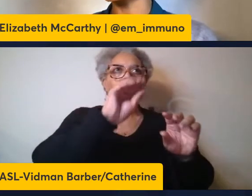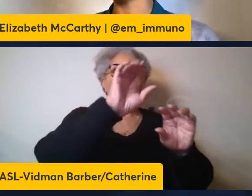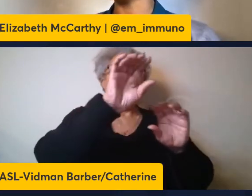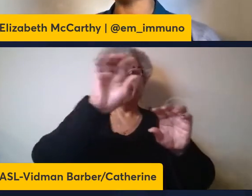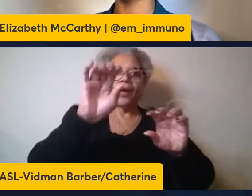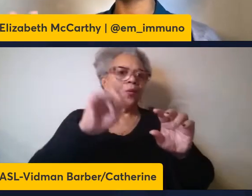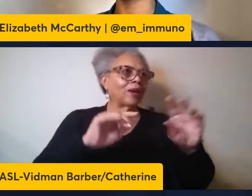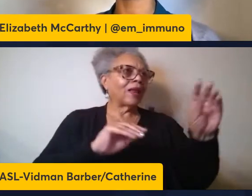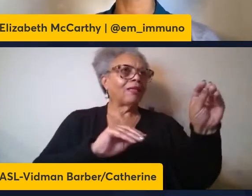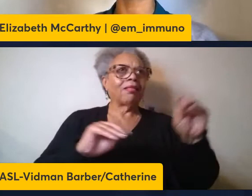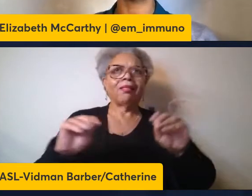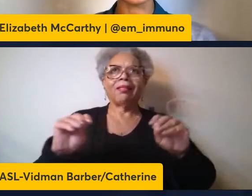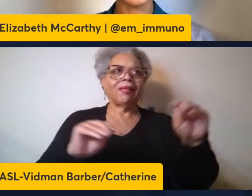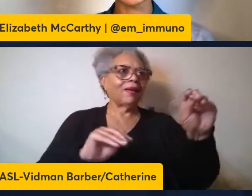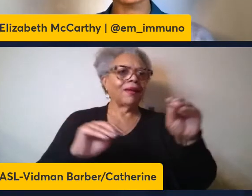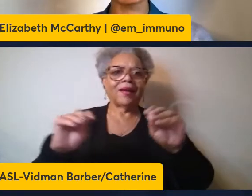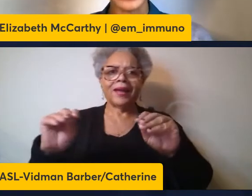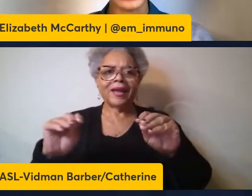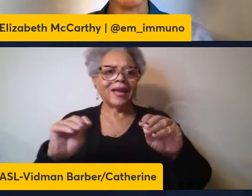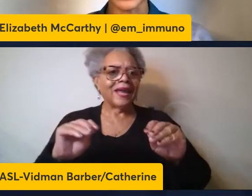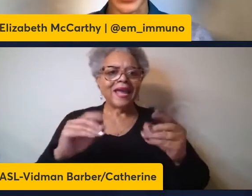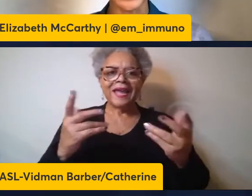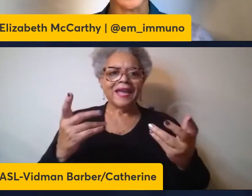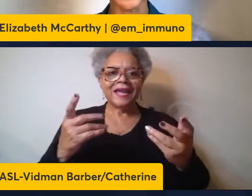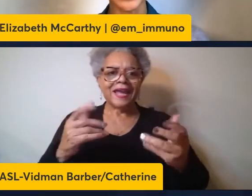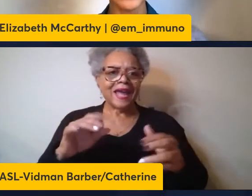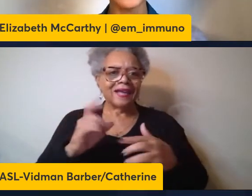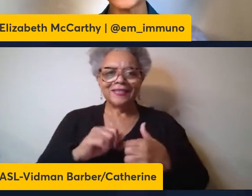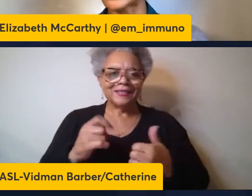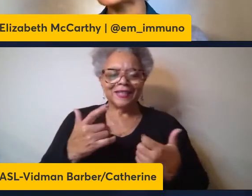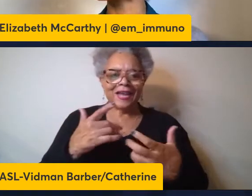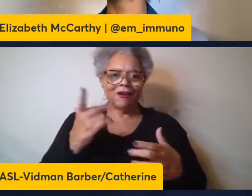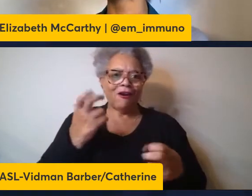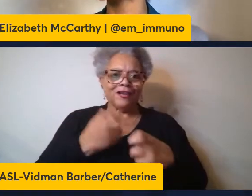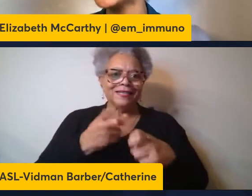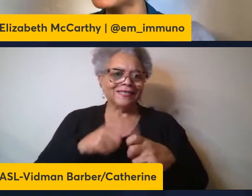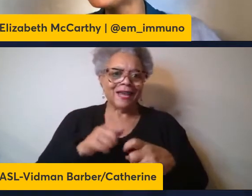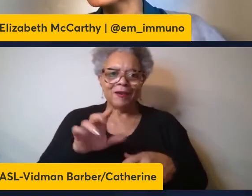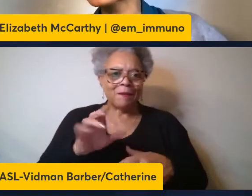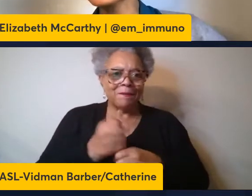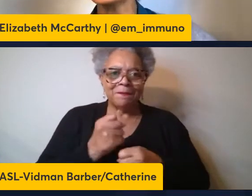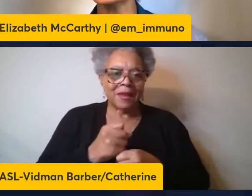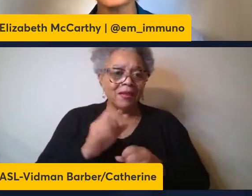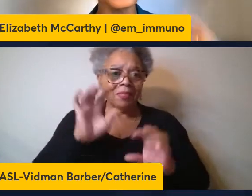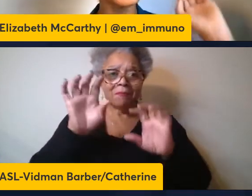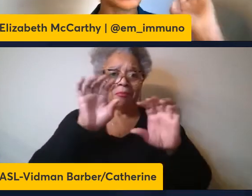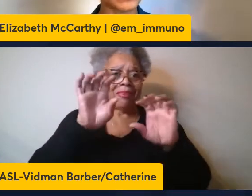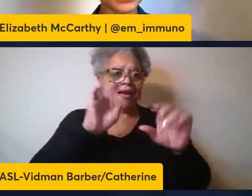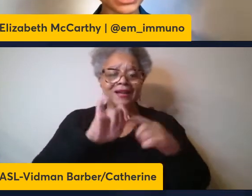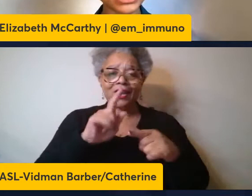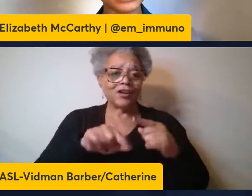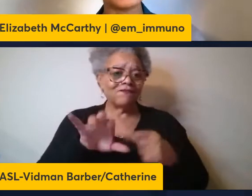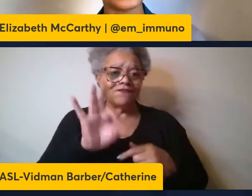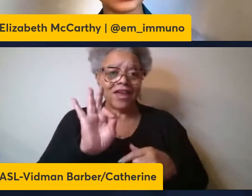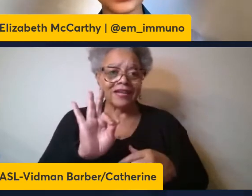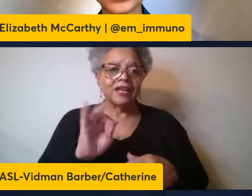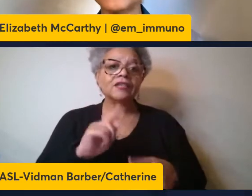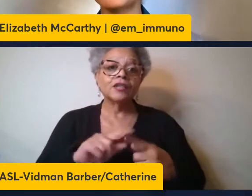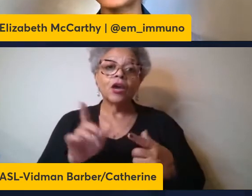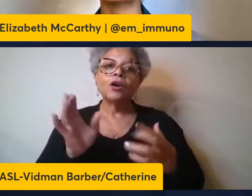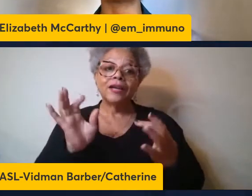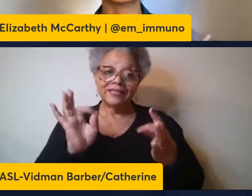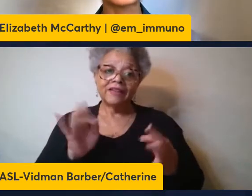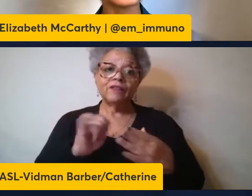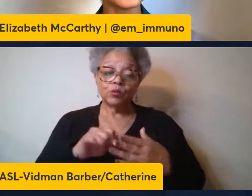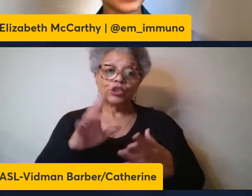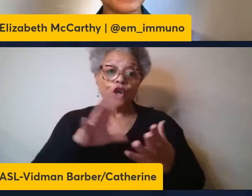like, it took so much work to even make the plot, and then I couldn't even find it to see it. So definitely was a steep learning curve,